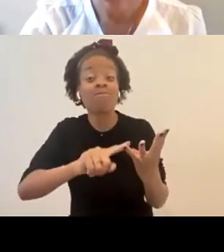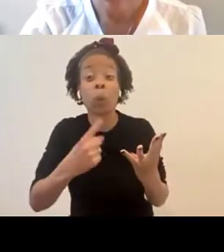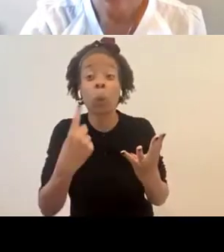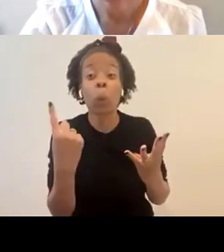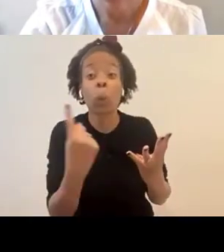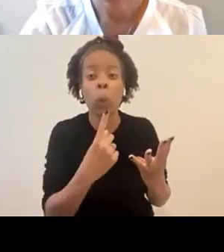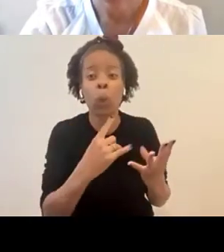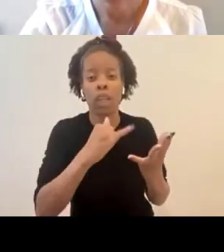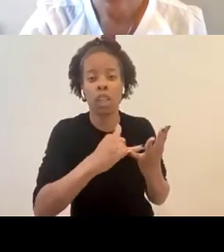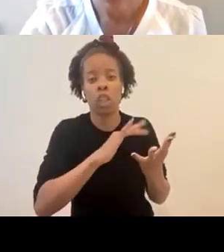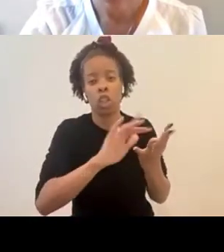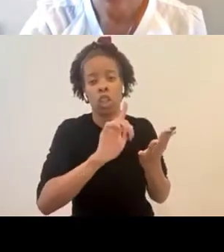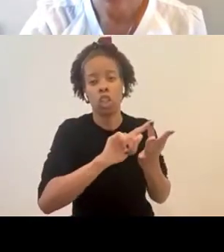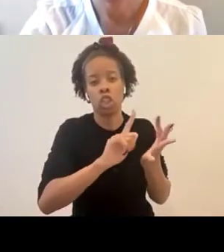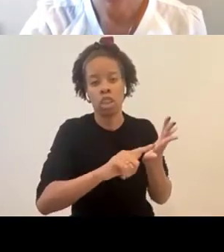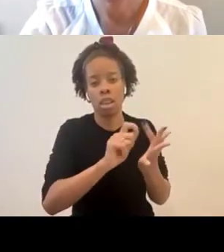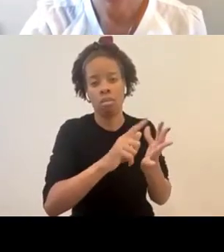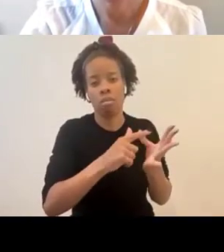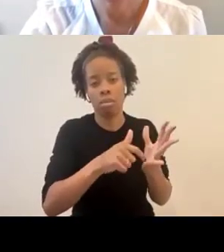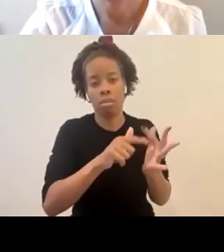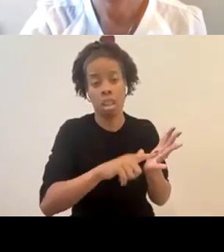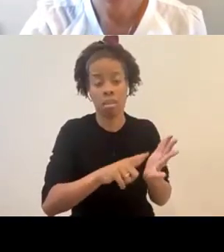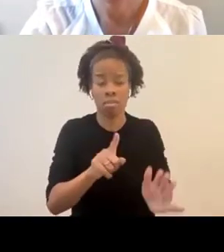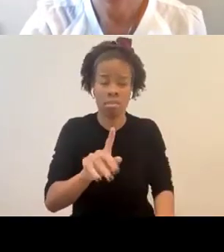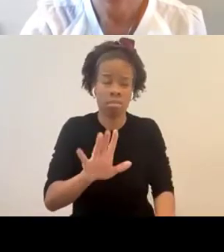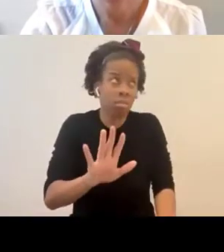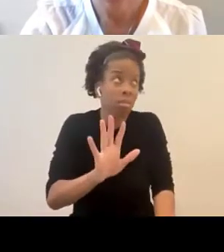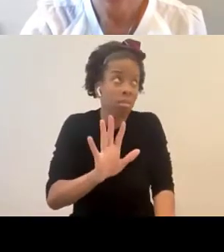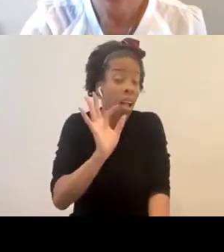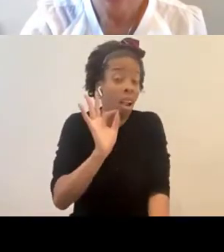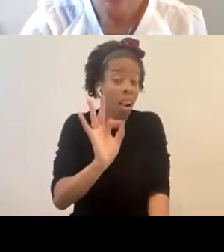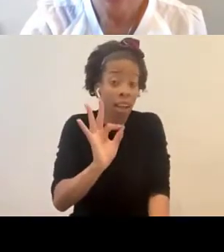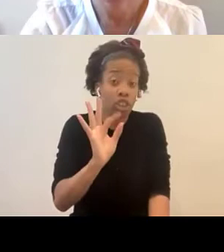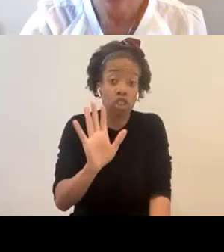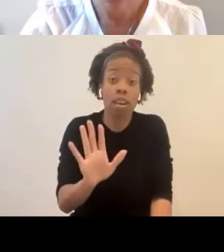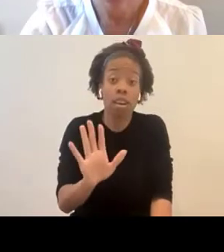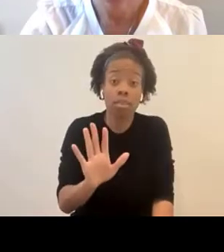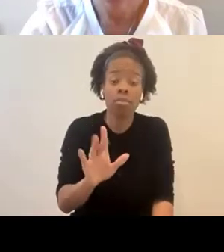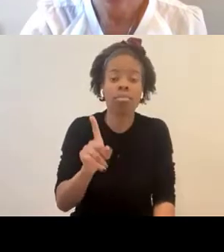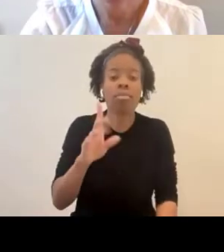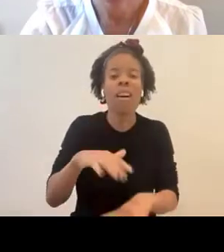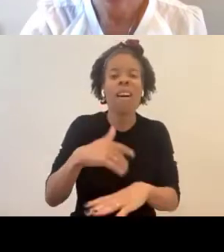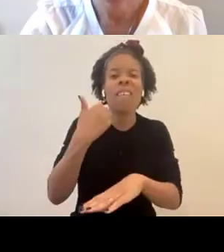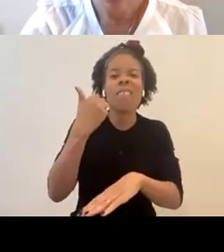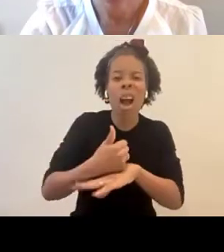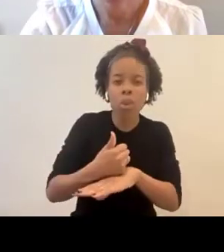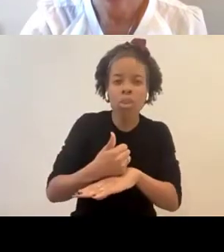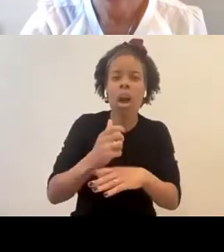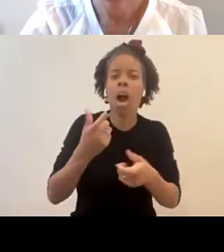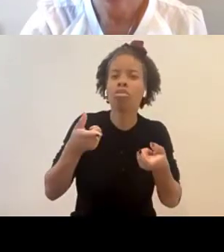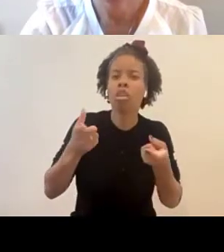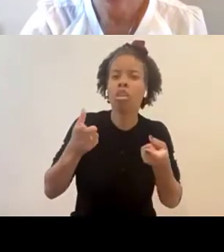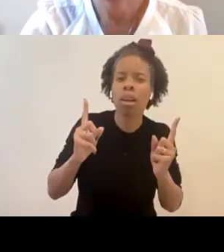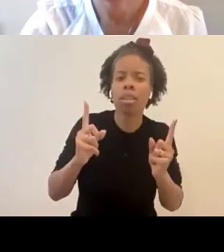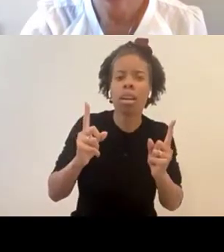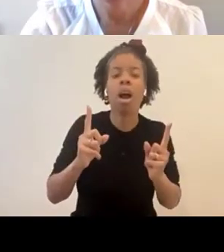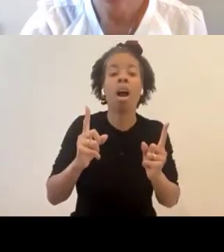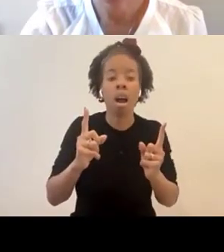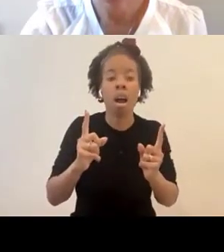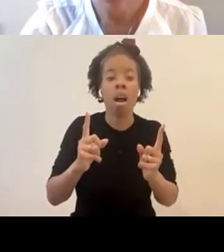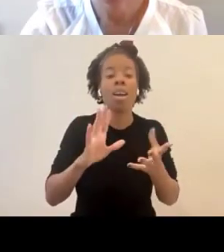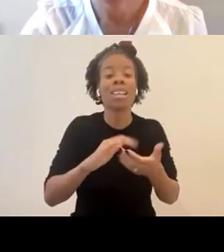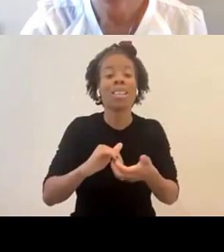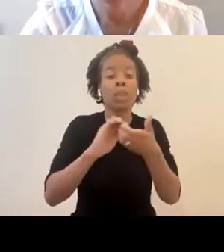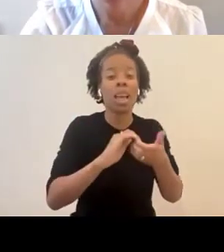Sheila Patel, who is a bit of a legend in the sector and the founder and director of the Society for Promotion of Area Resources